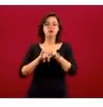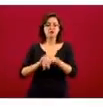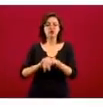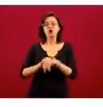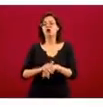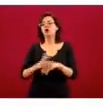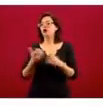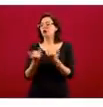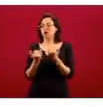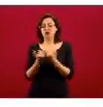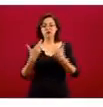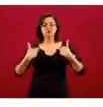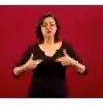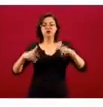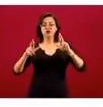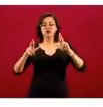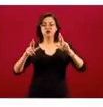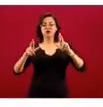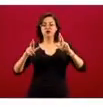incapacity,